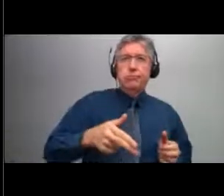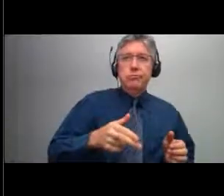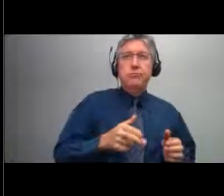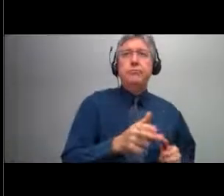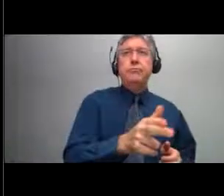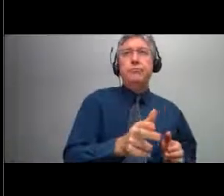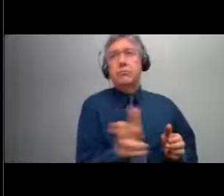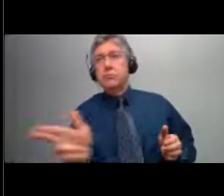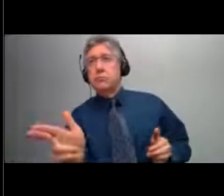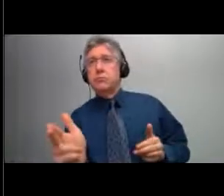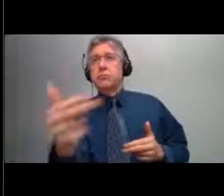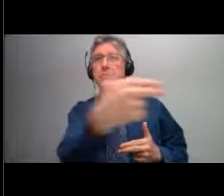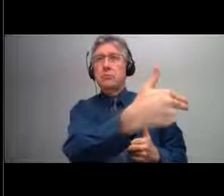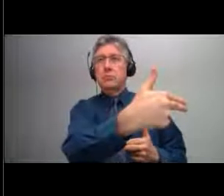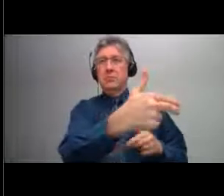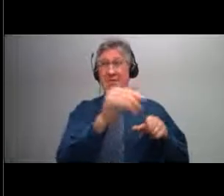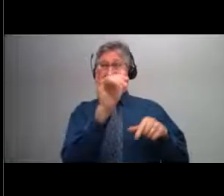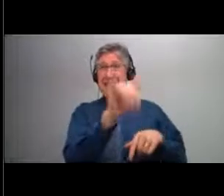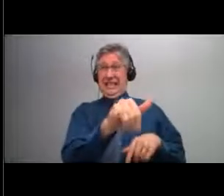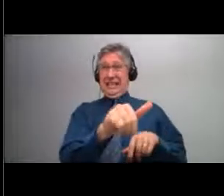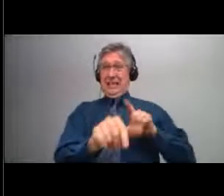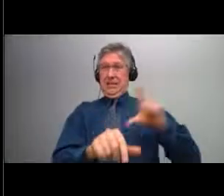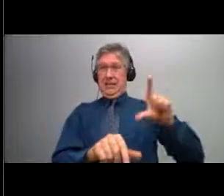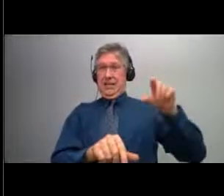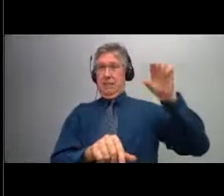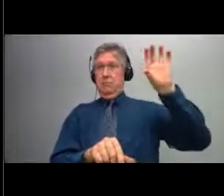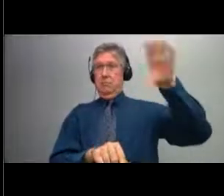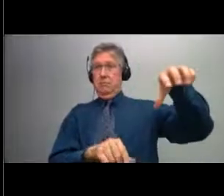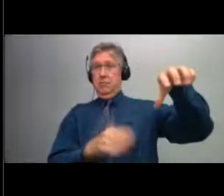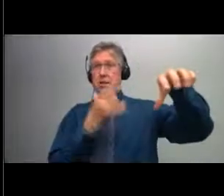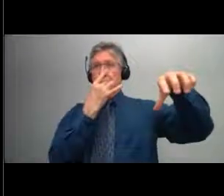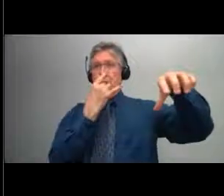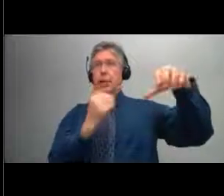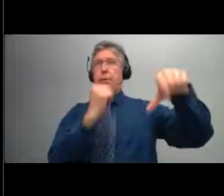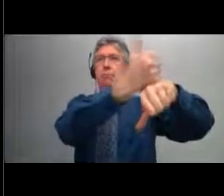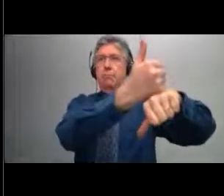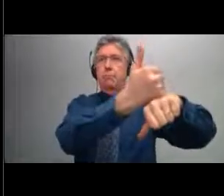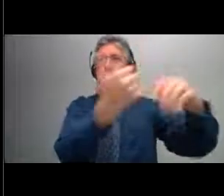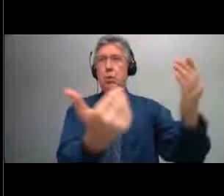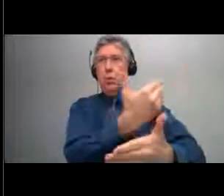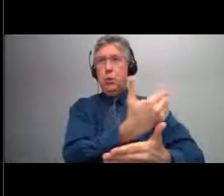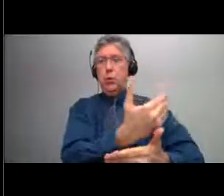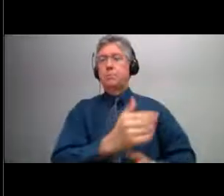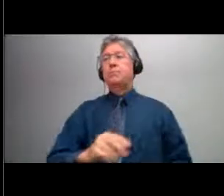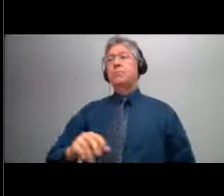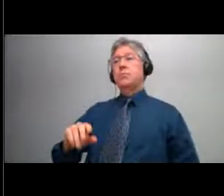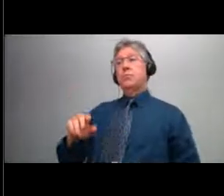left side of the graphic. Additionally, the intersection on the right side of